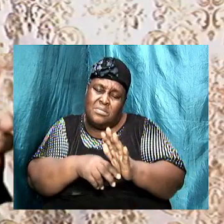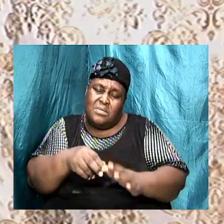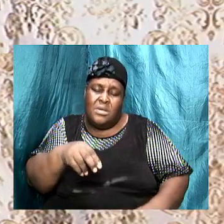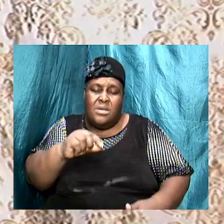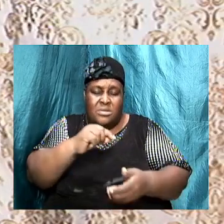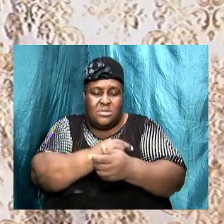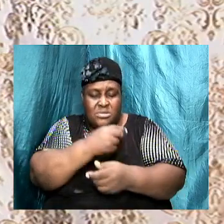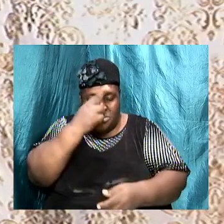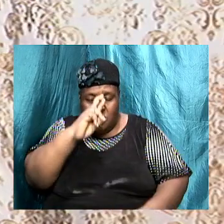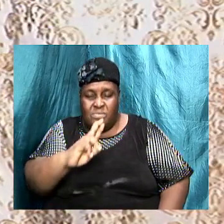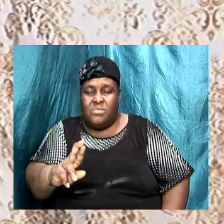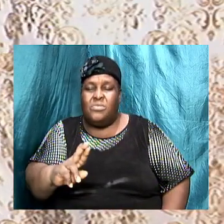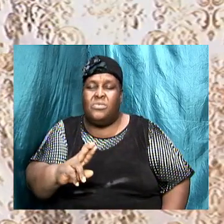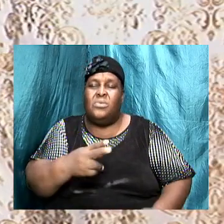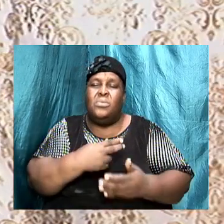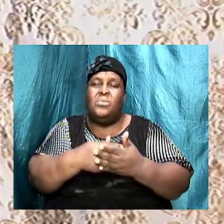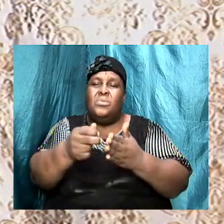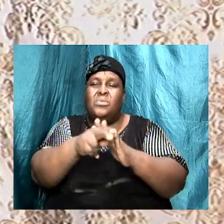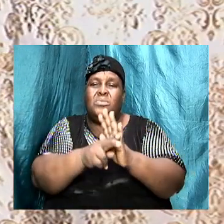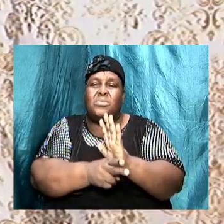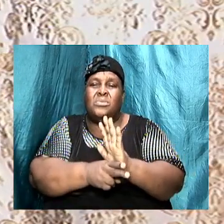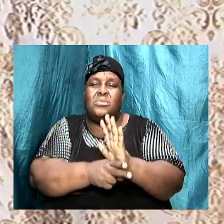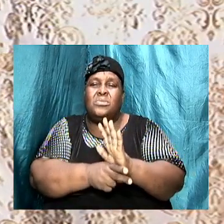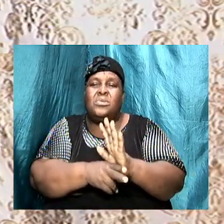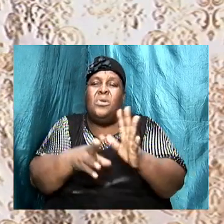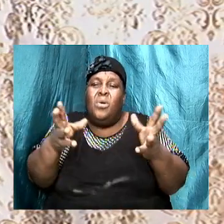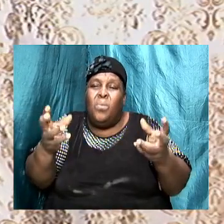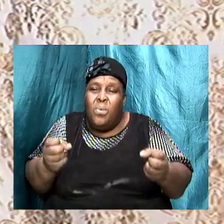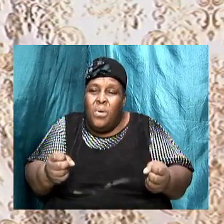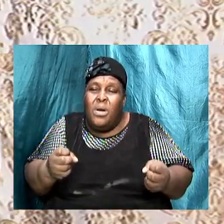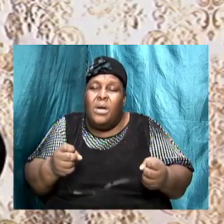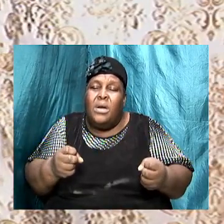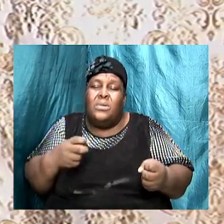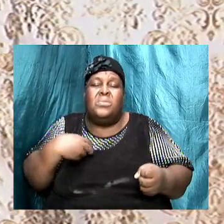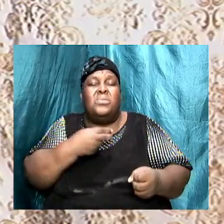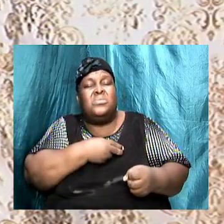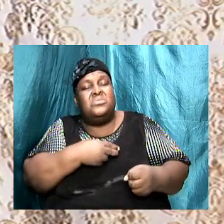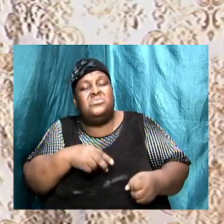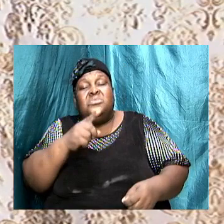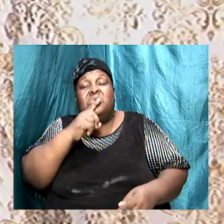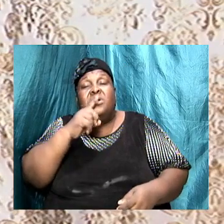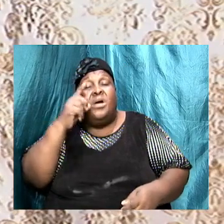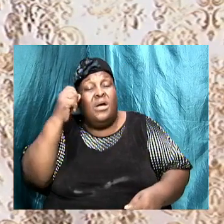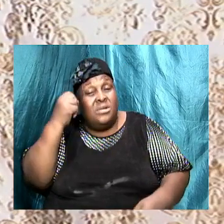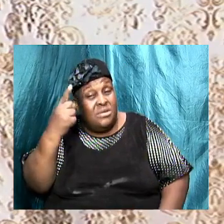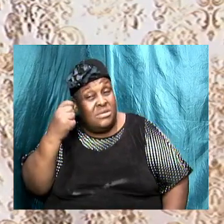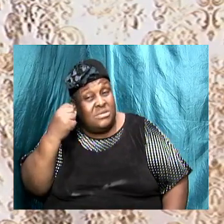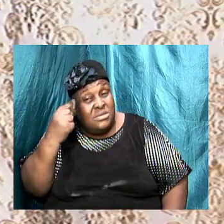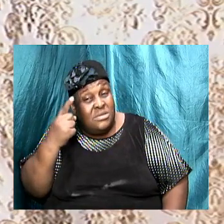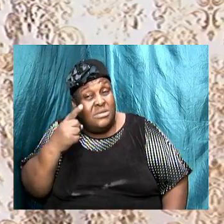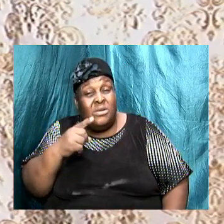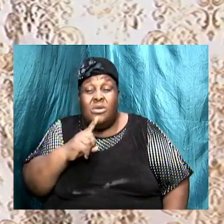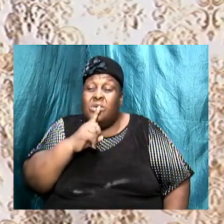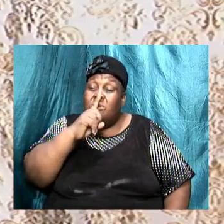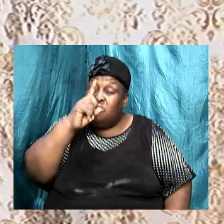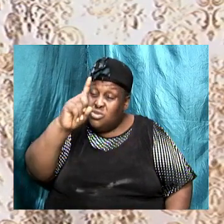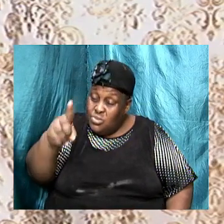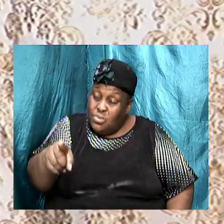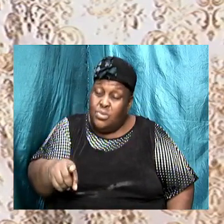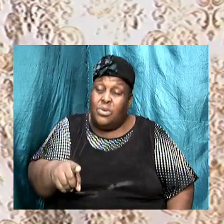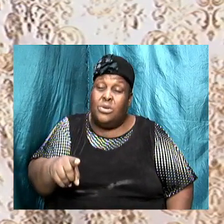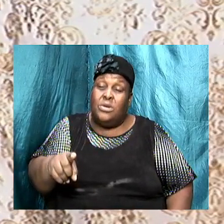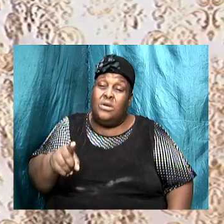to Revelation, it is holiness. So I want us to understand that we have a sure footing, we have a sure